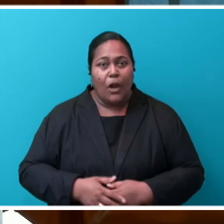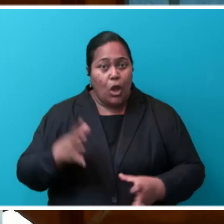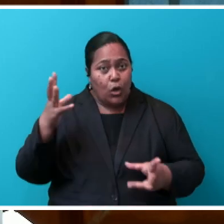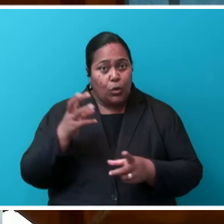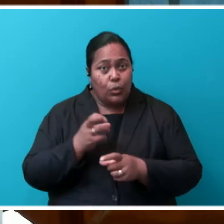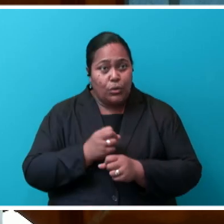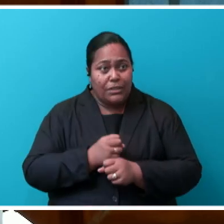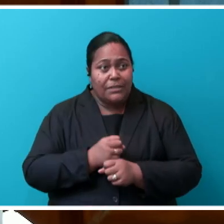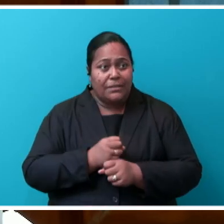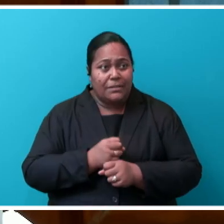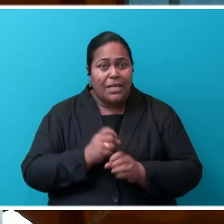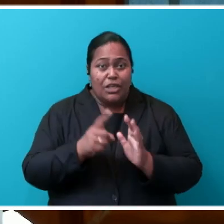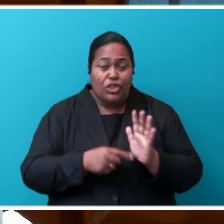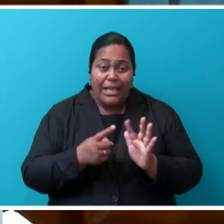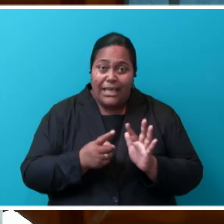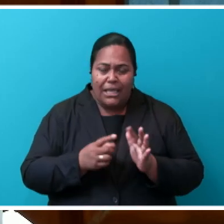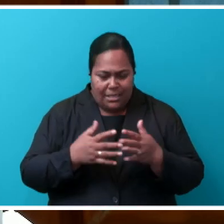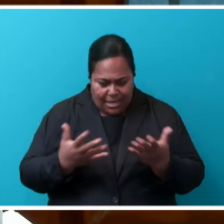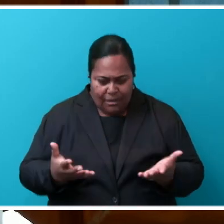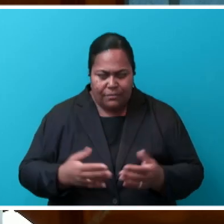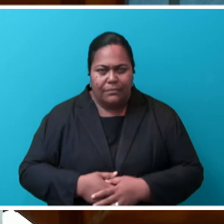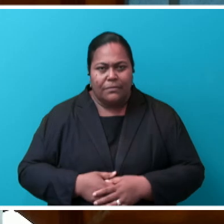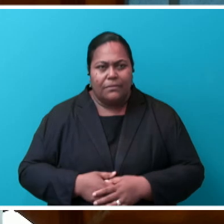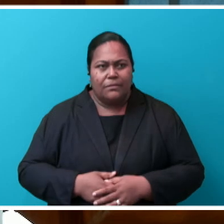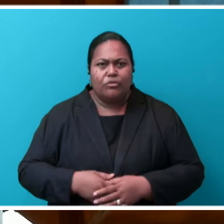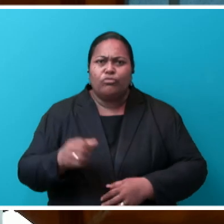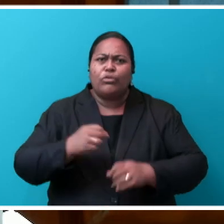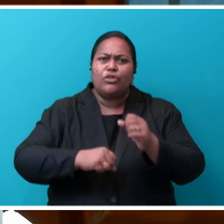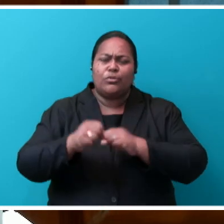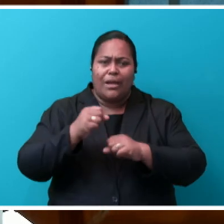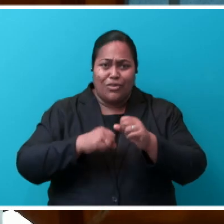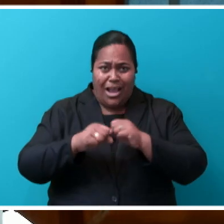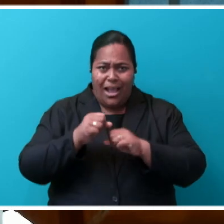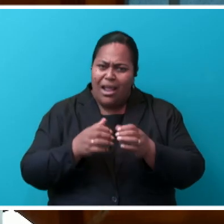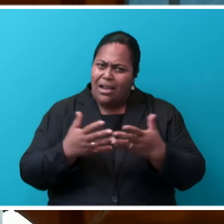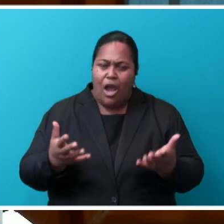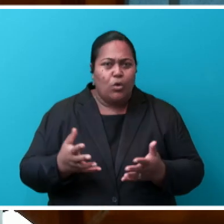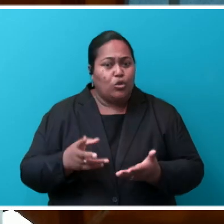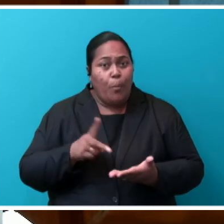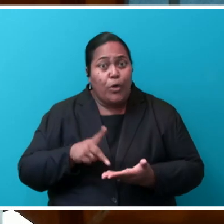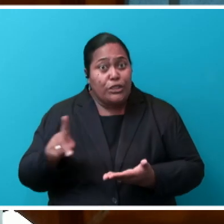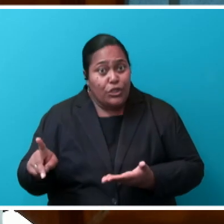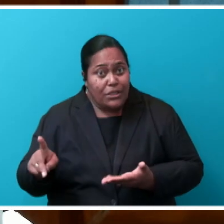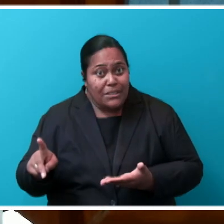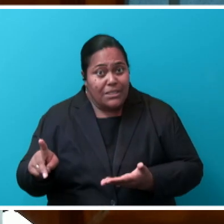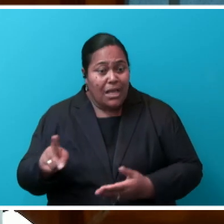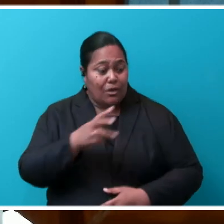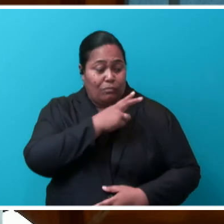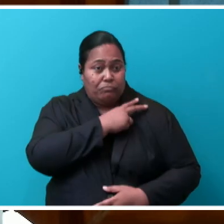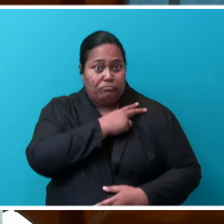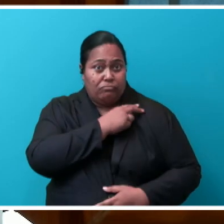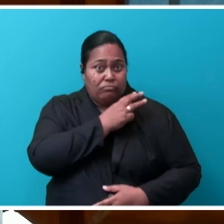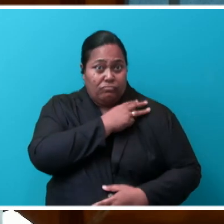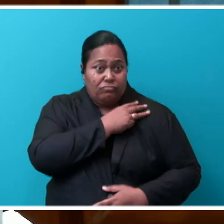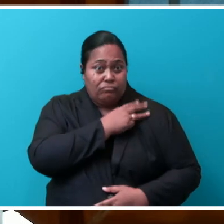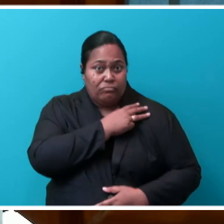the JEE has made traditional rank structure redundant. The rank is no longer attribute of the individual officer,